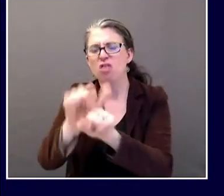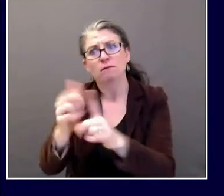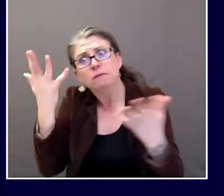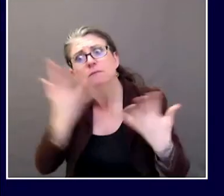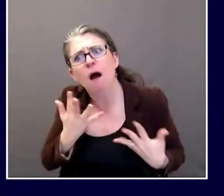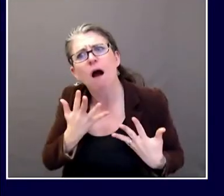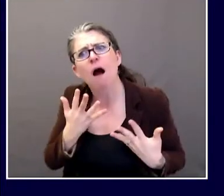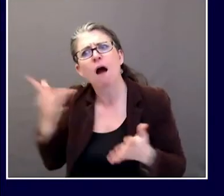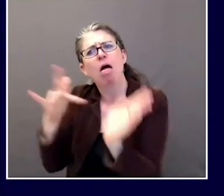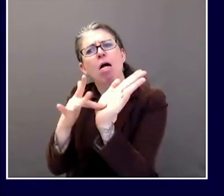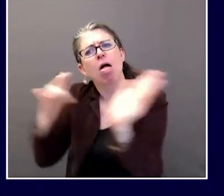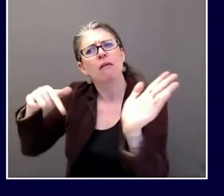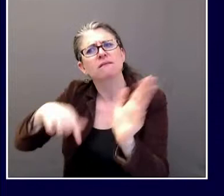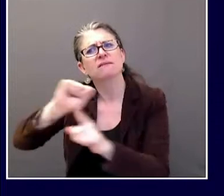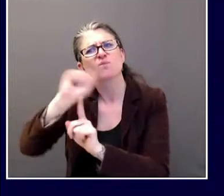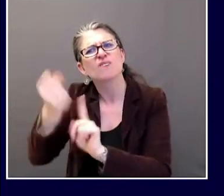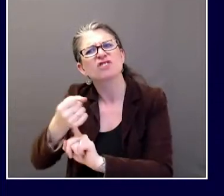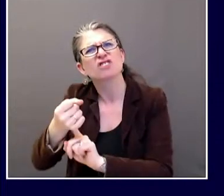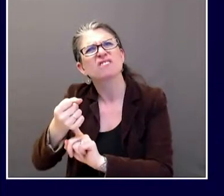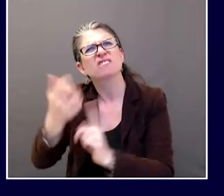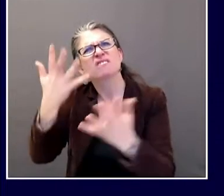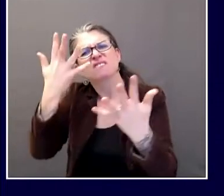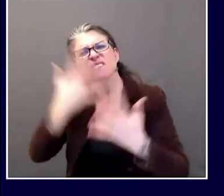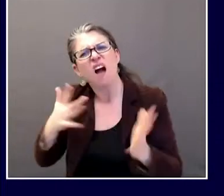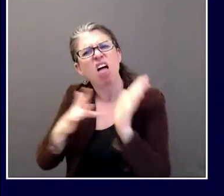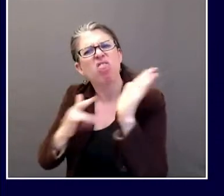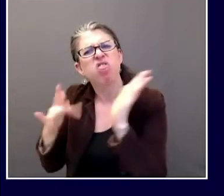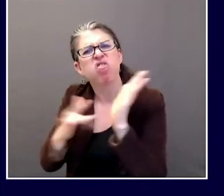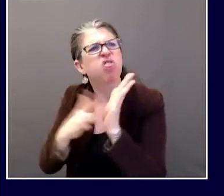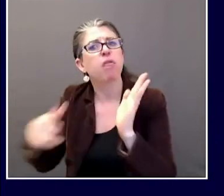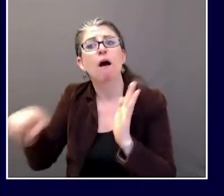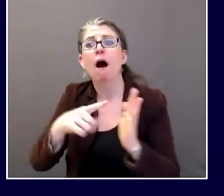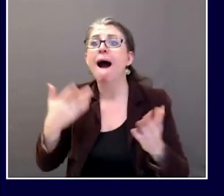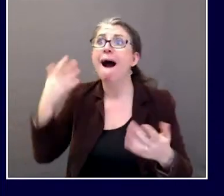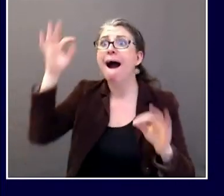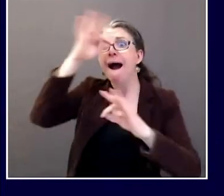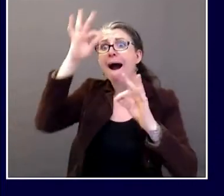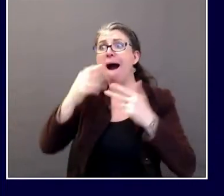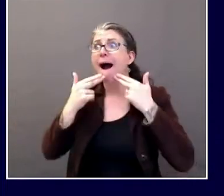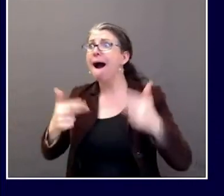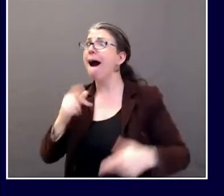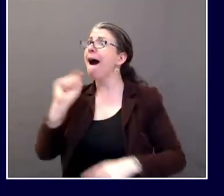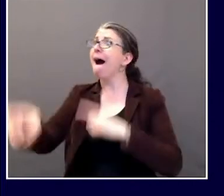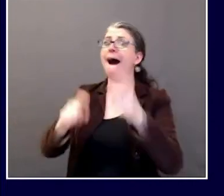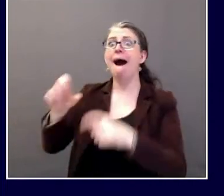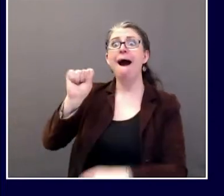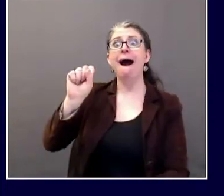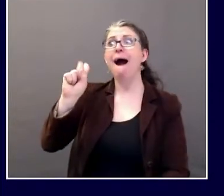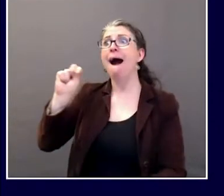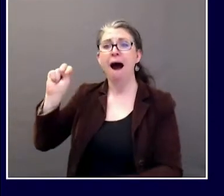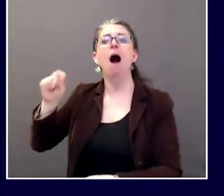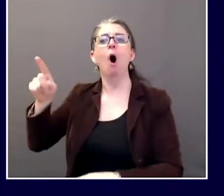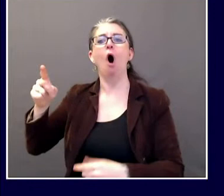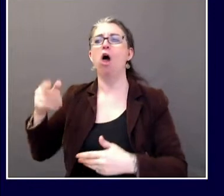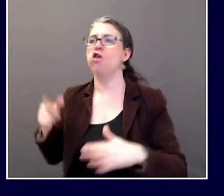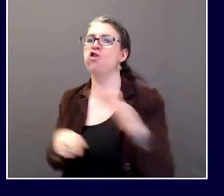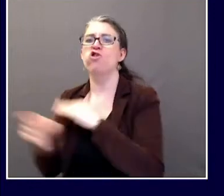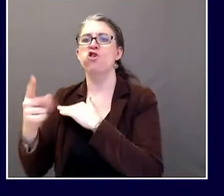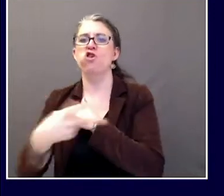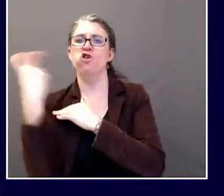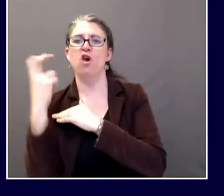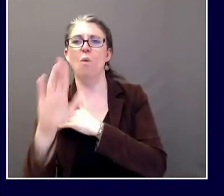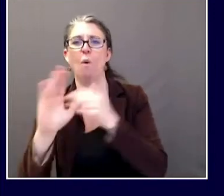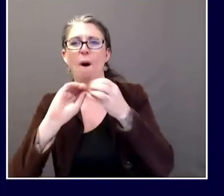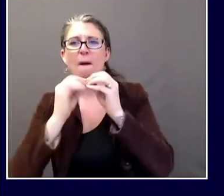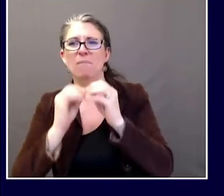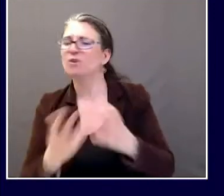COVID, there are individuals who will take advantage of concern and anxiety and fear and use that to